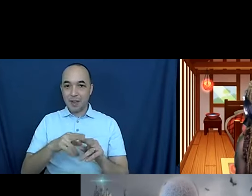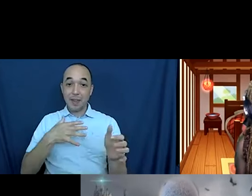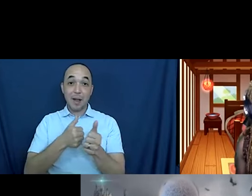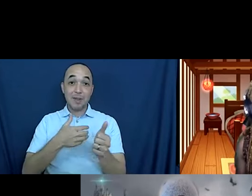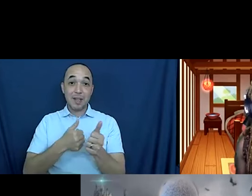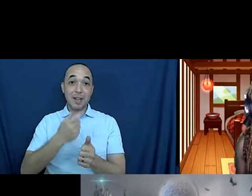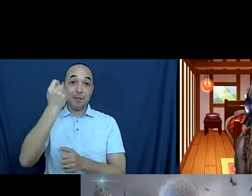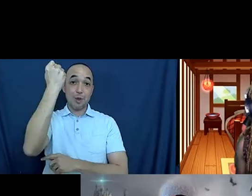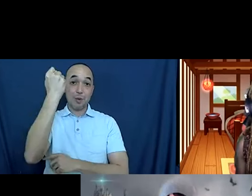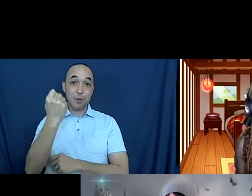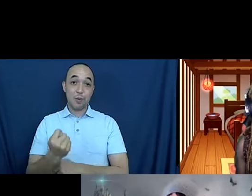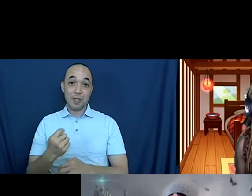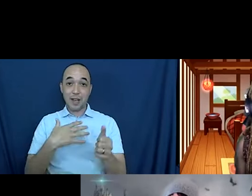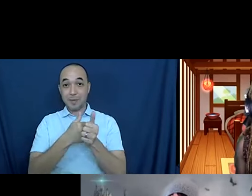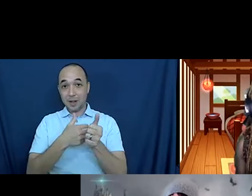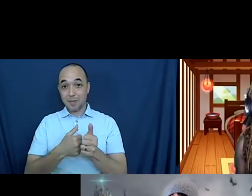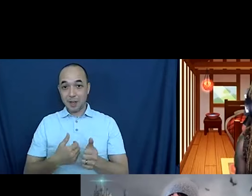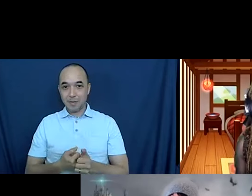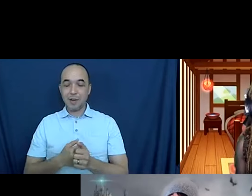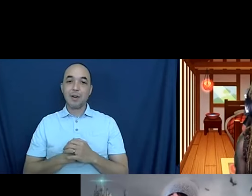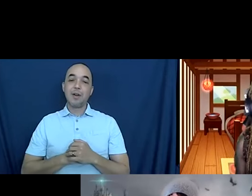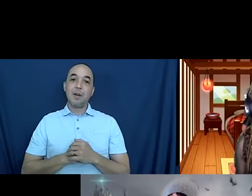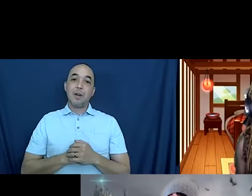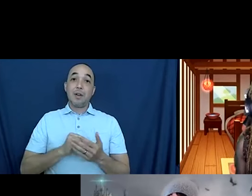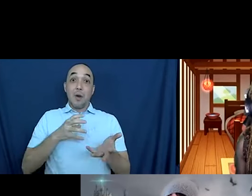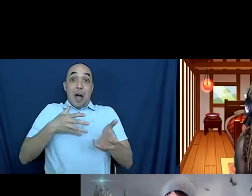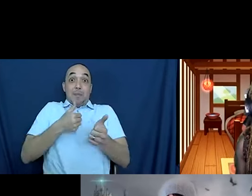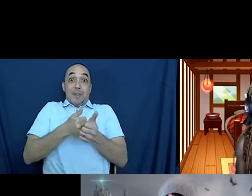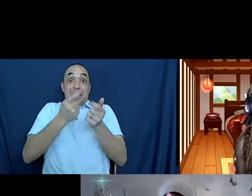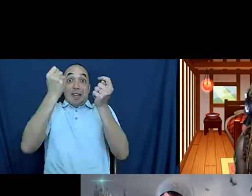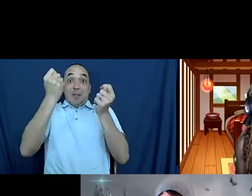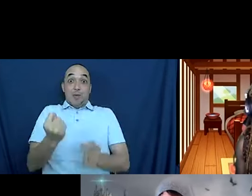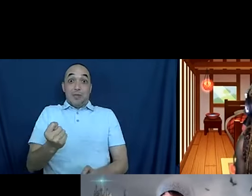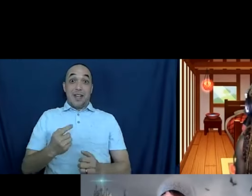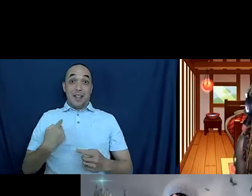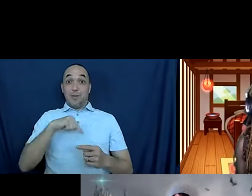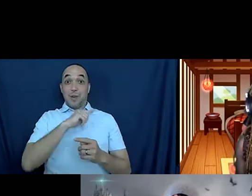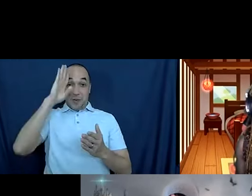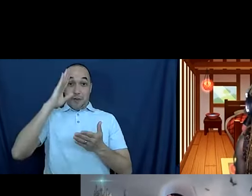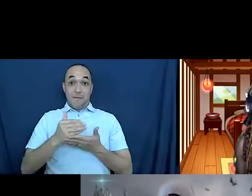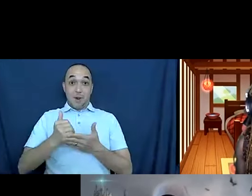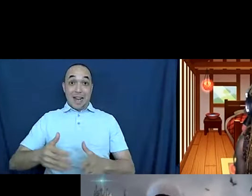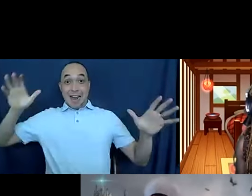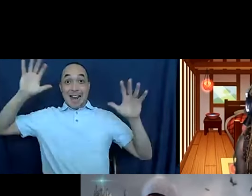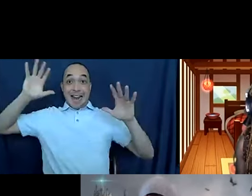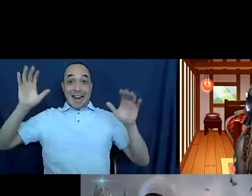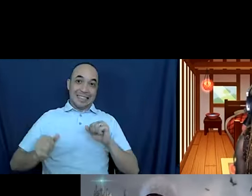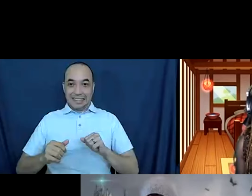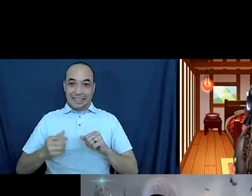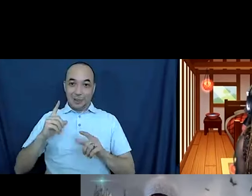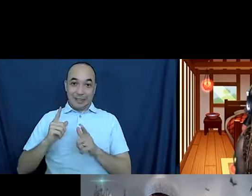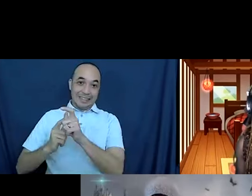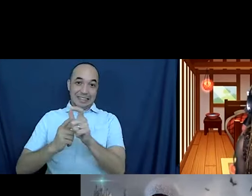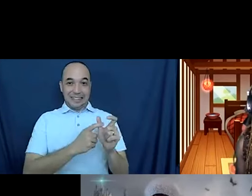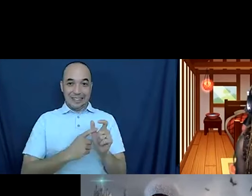Tuesday. And so it was like update Tuesday, and we'd all just freak out and do stuff. And it was super